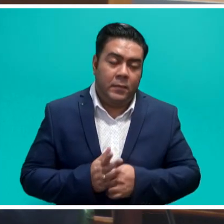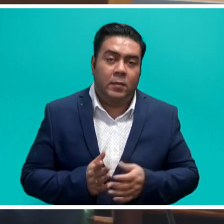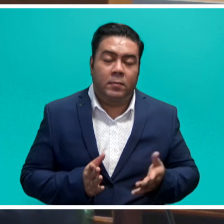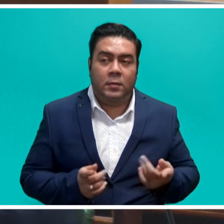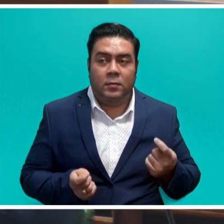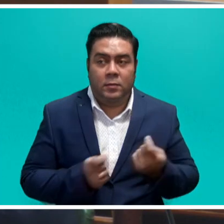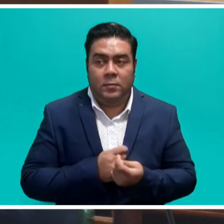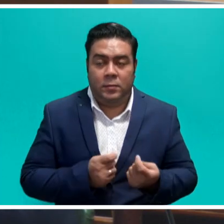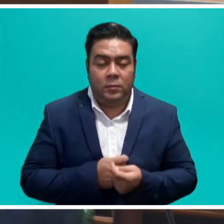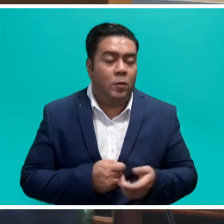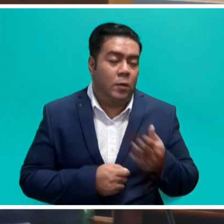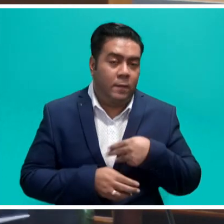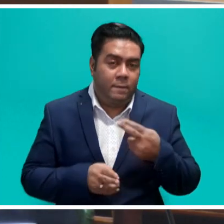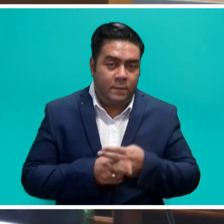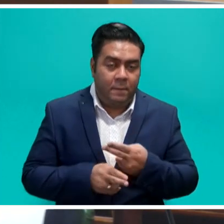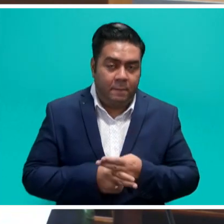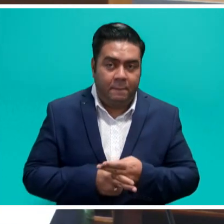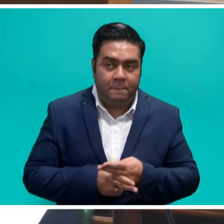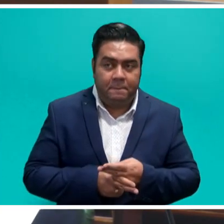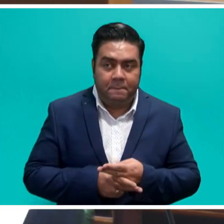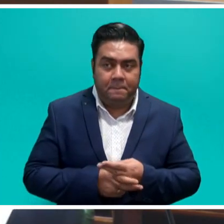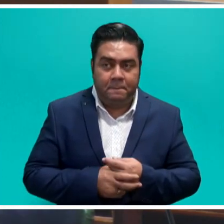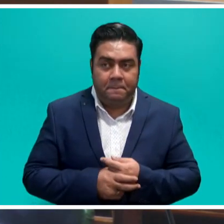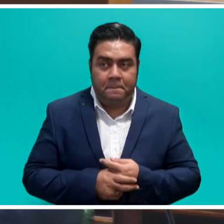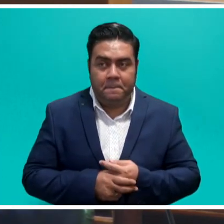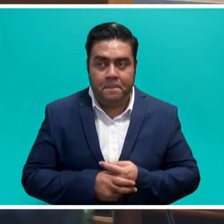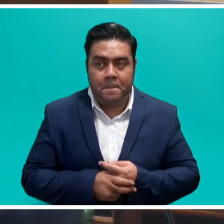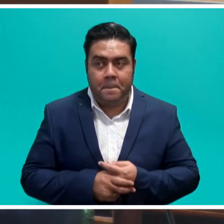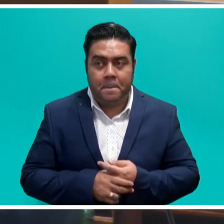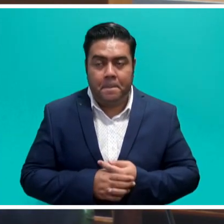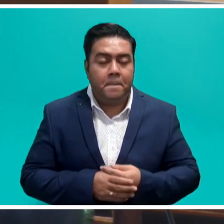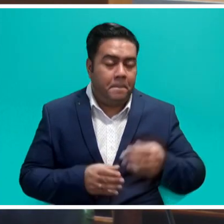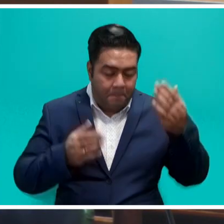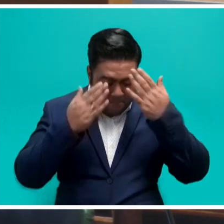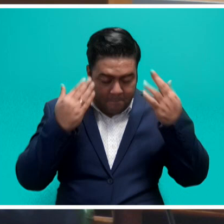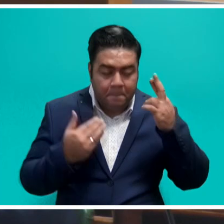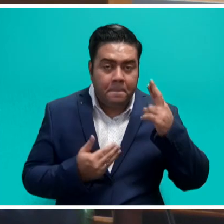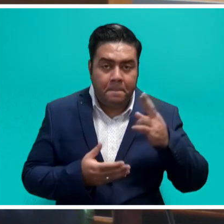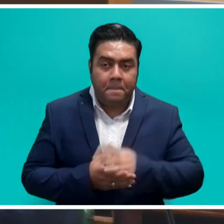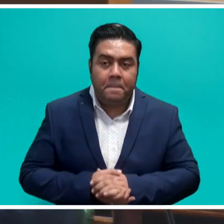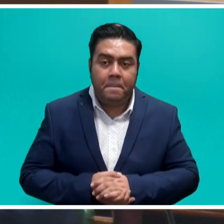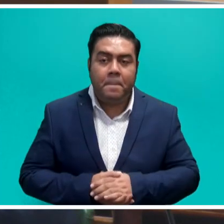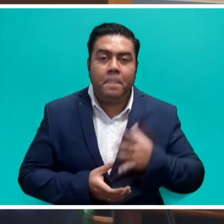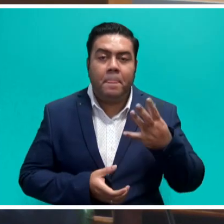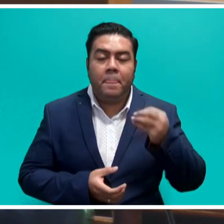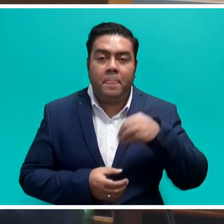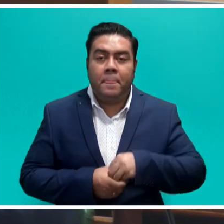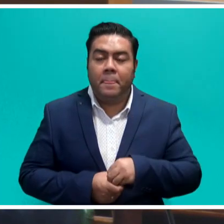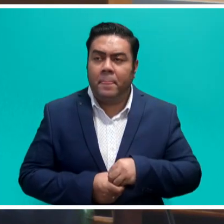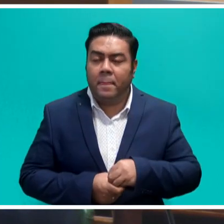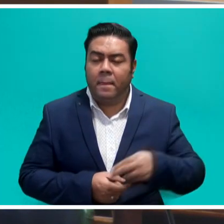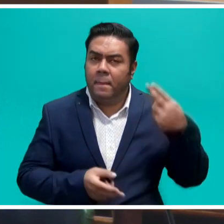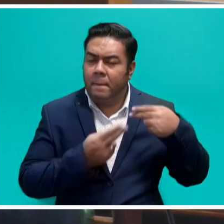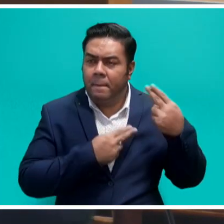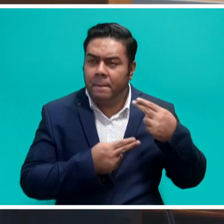who have increased the production in 2023. Mr. Speaker, these initiatives historically has